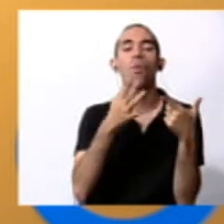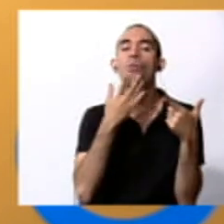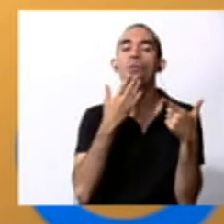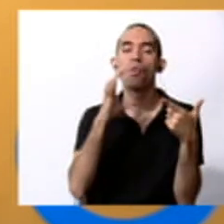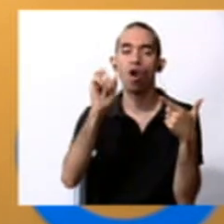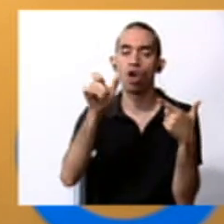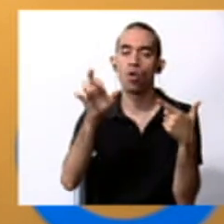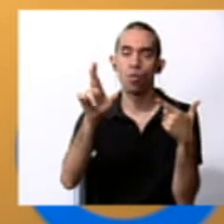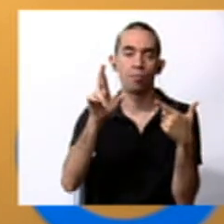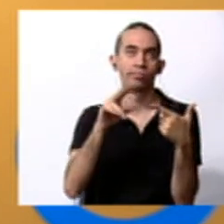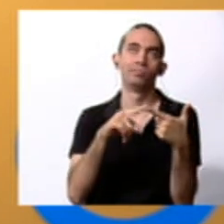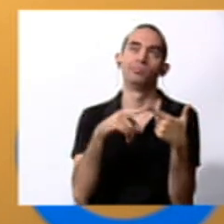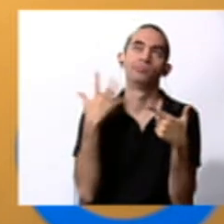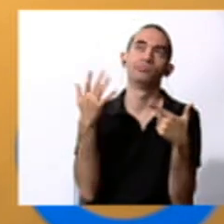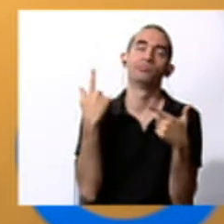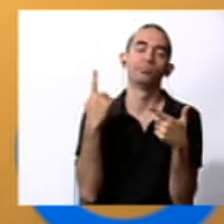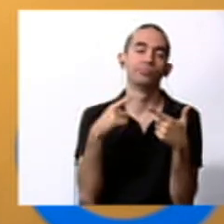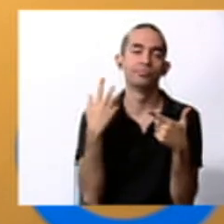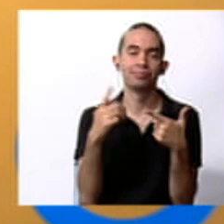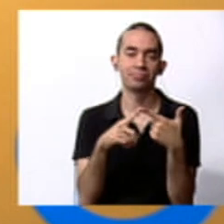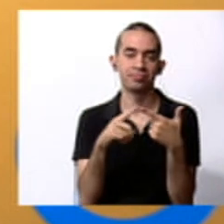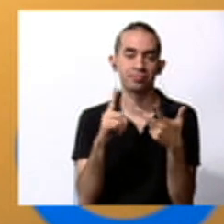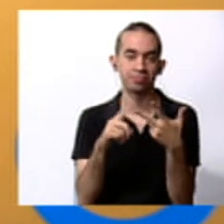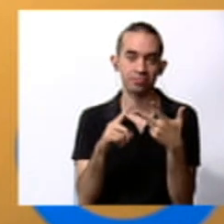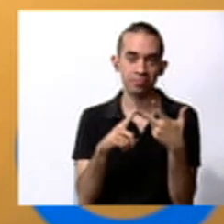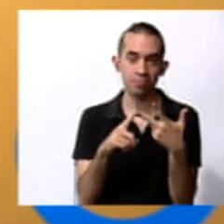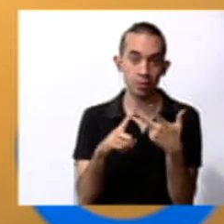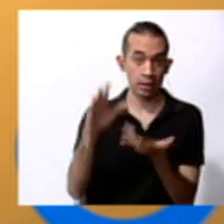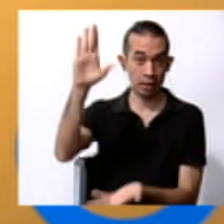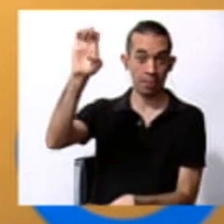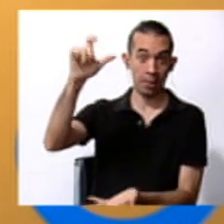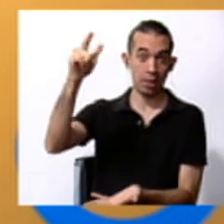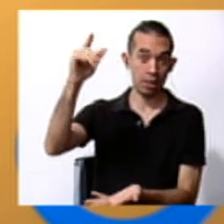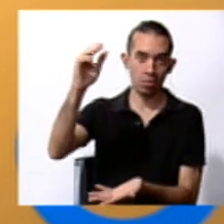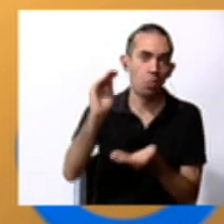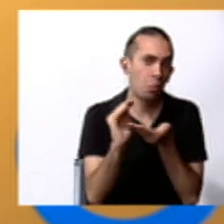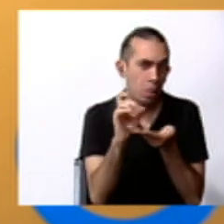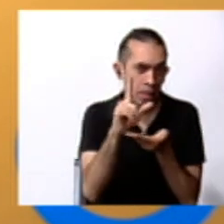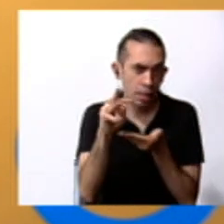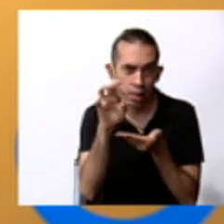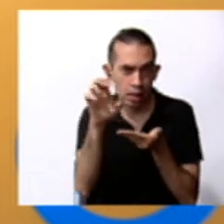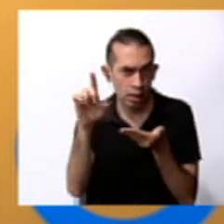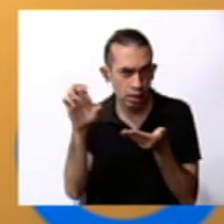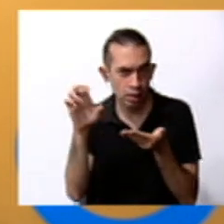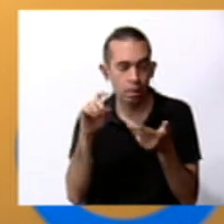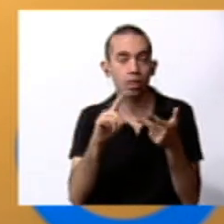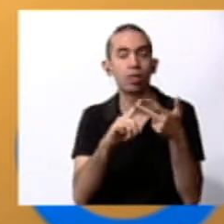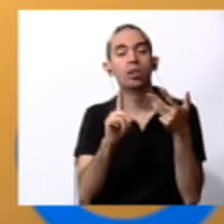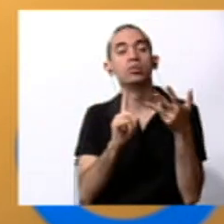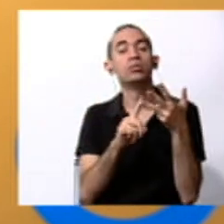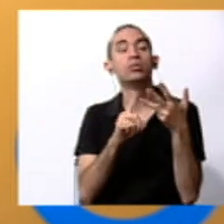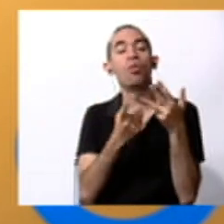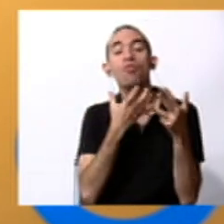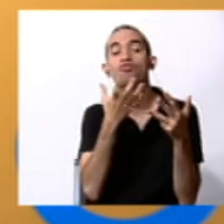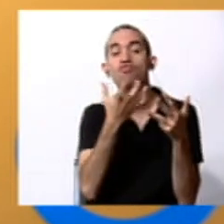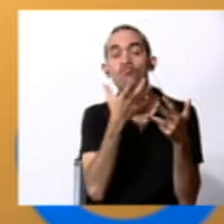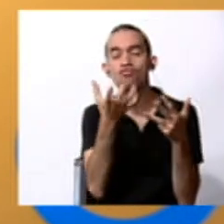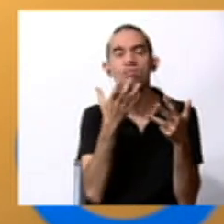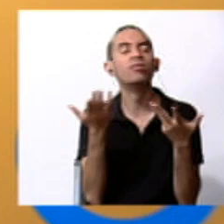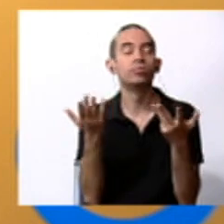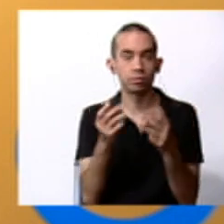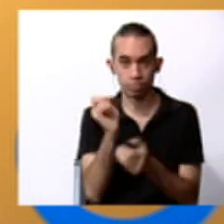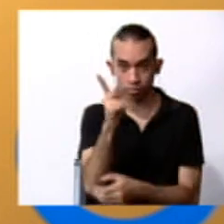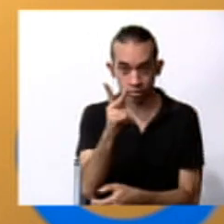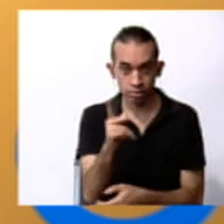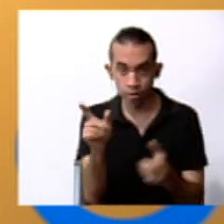color, if his favorite animal is big or little, and the sound it makes.